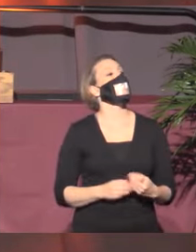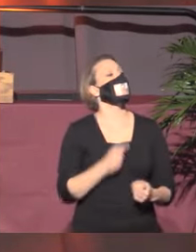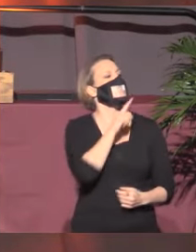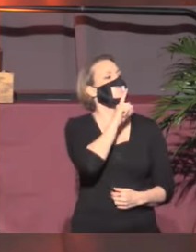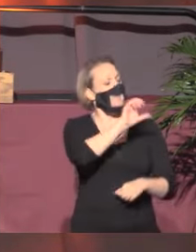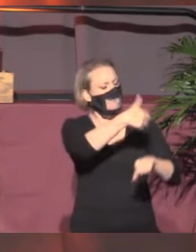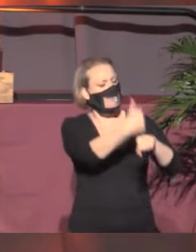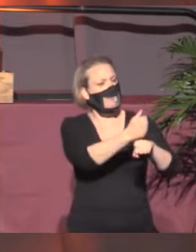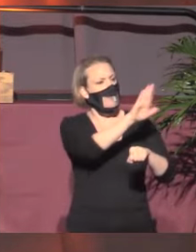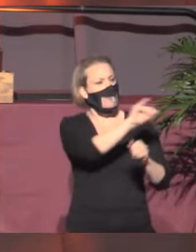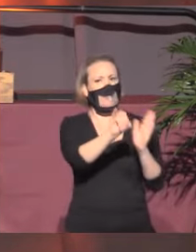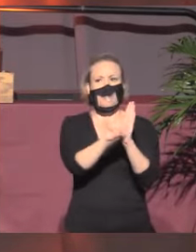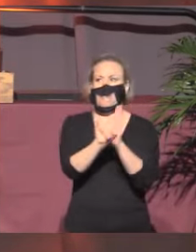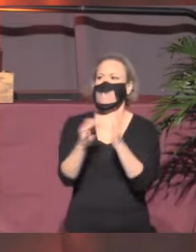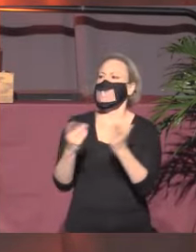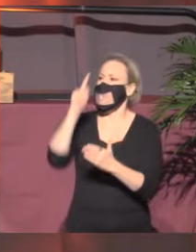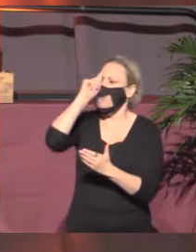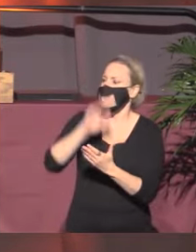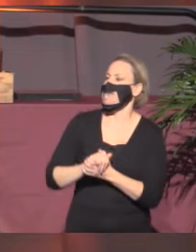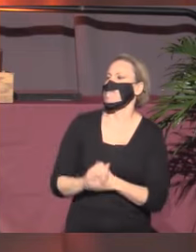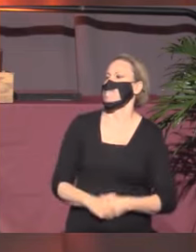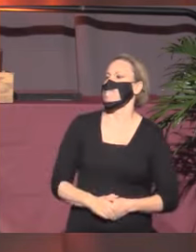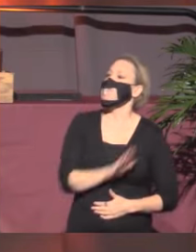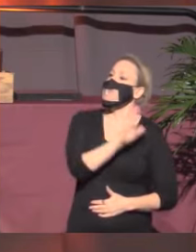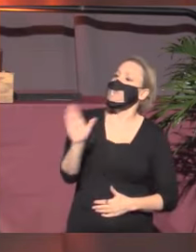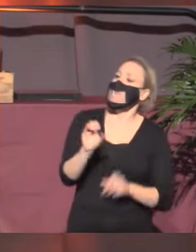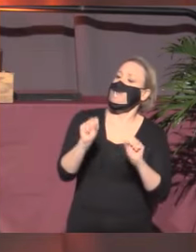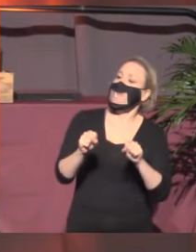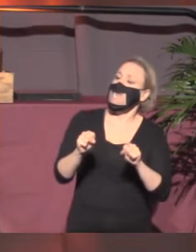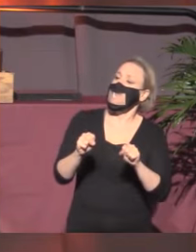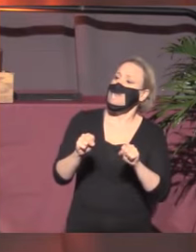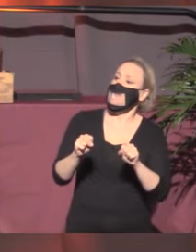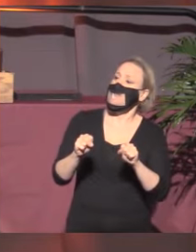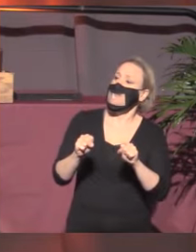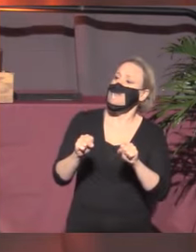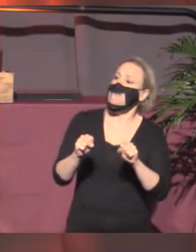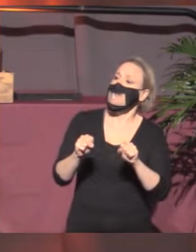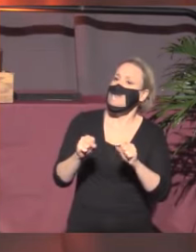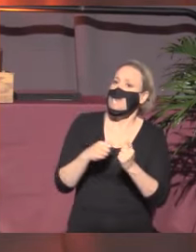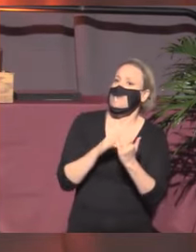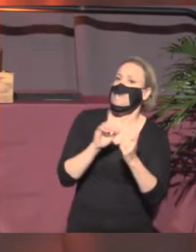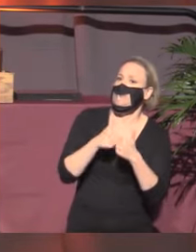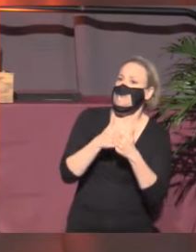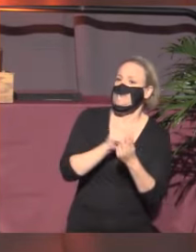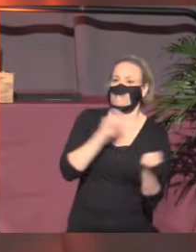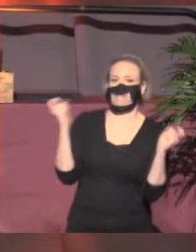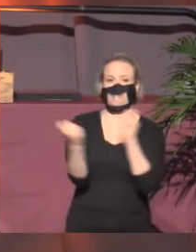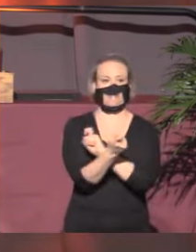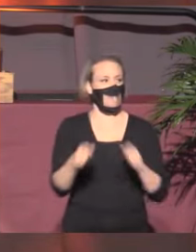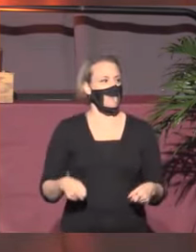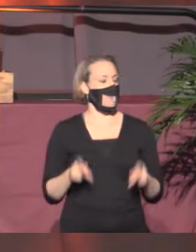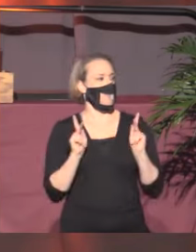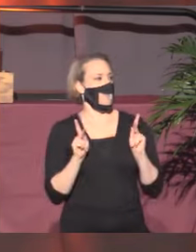for, to help you turn possibilities into opportunities, to encourage the use of your